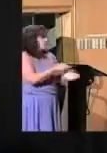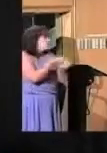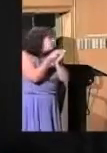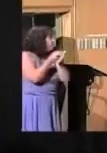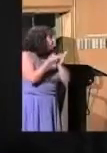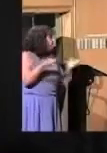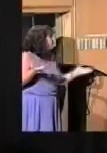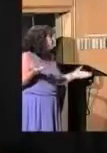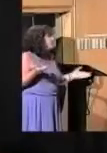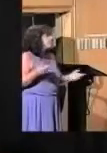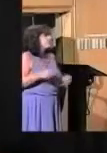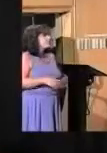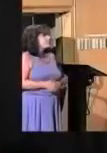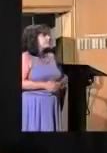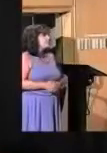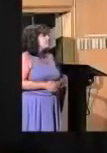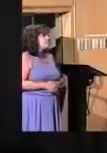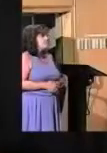Knock, knock.